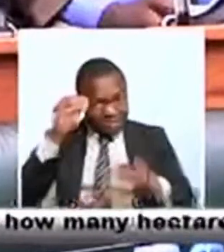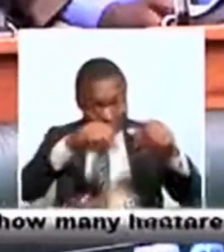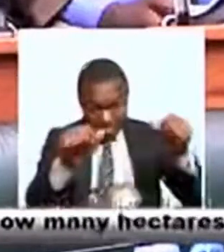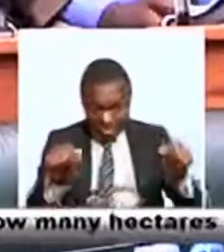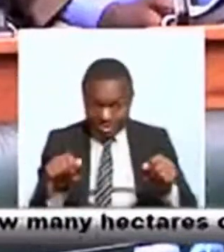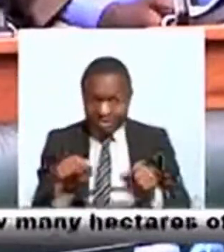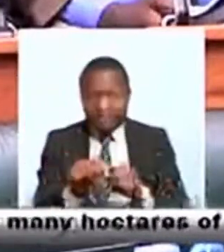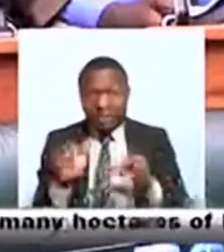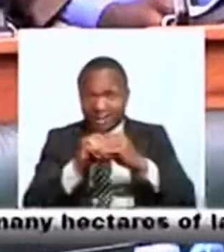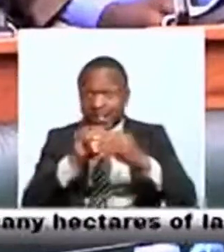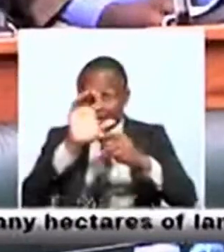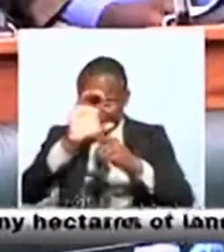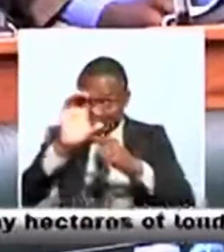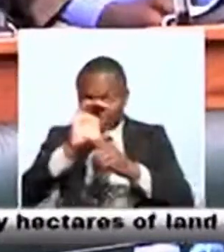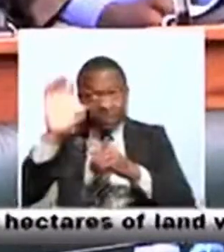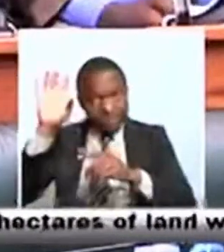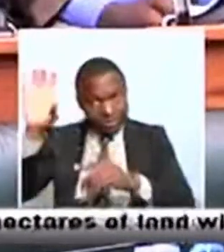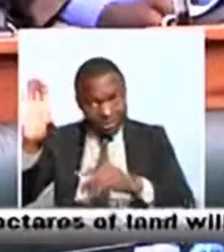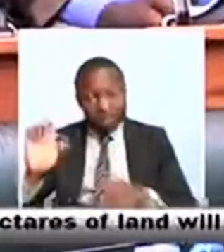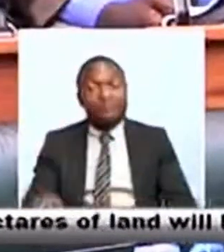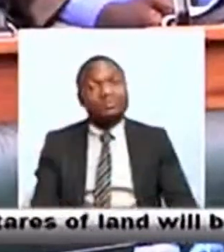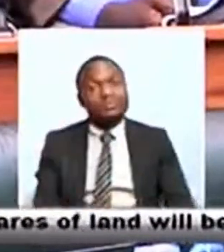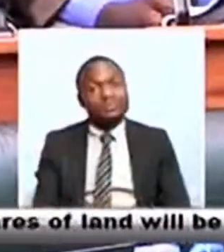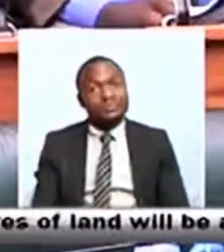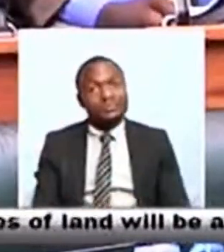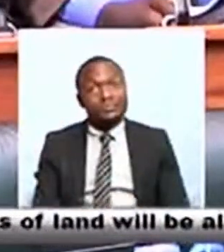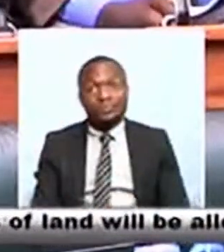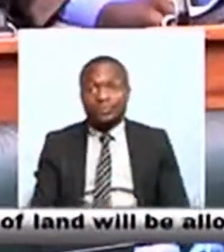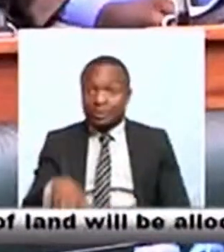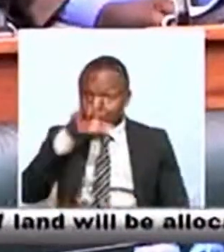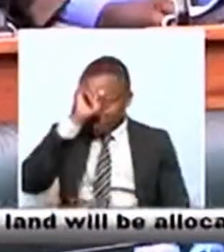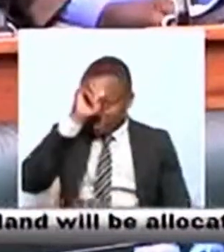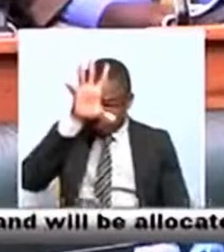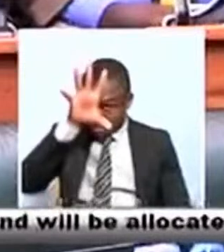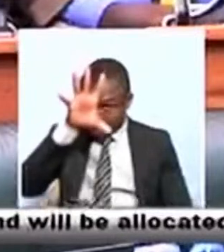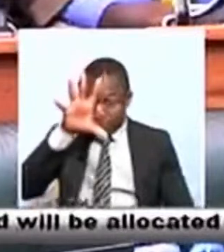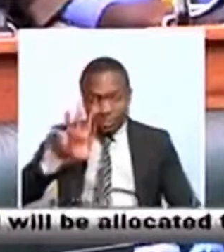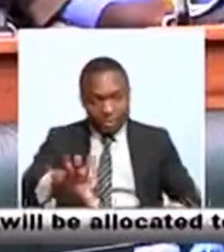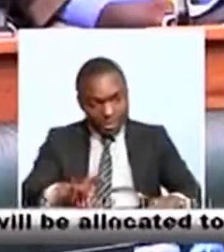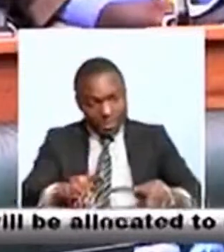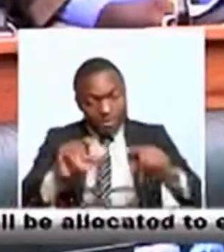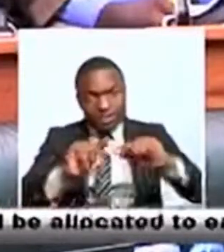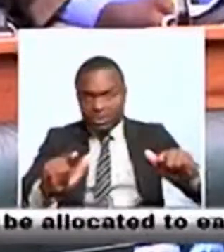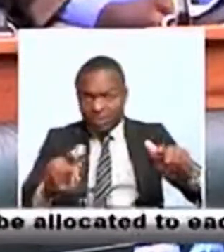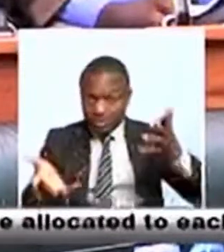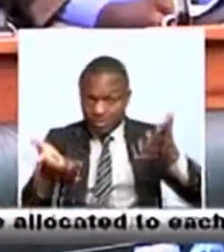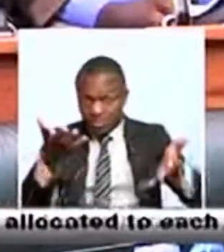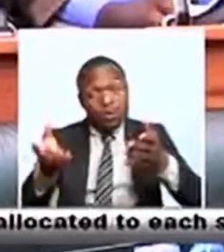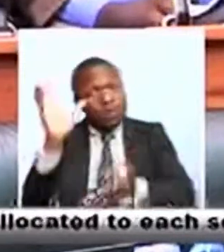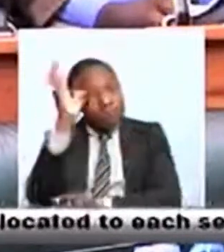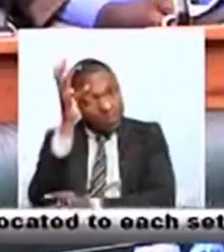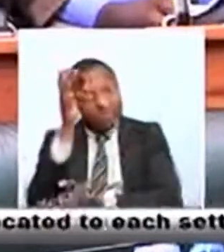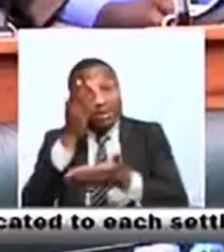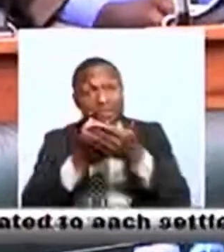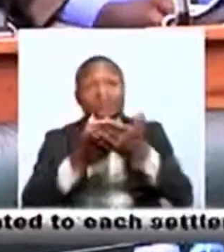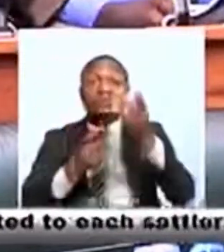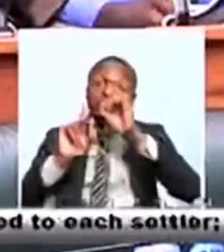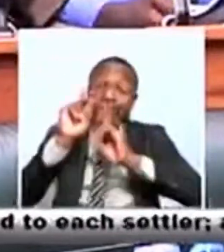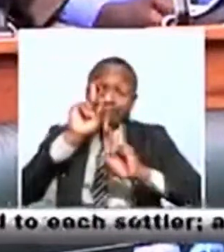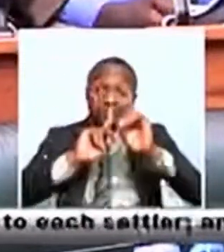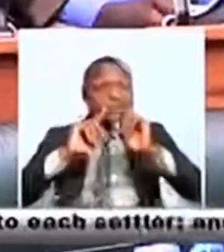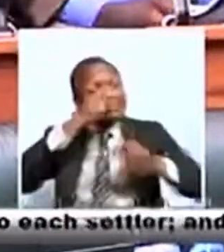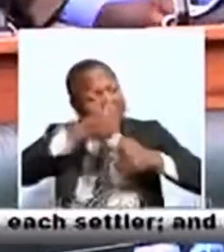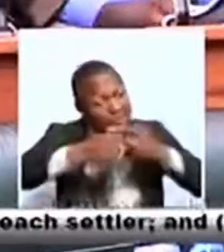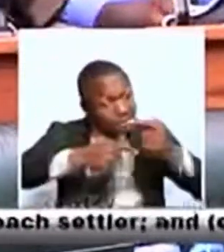Copper Belt is either mining area or forest. These discussions have been going on. We are aware,